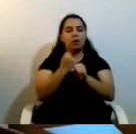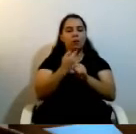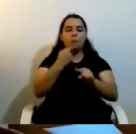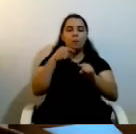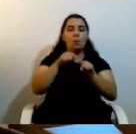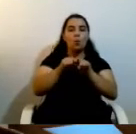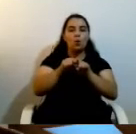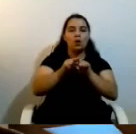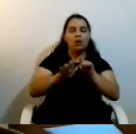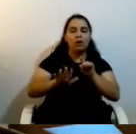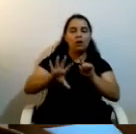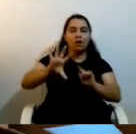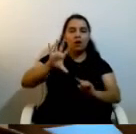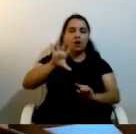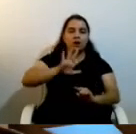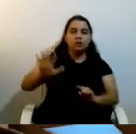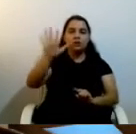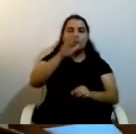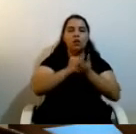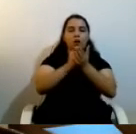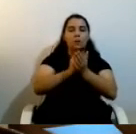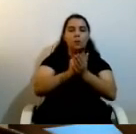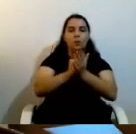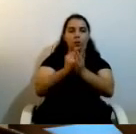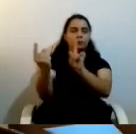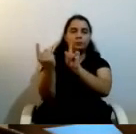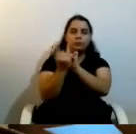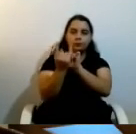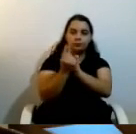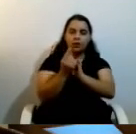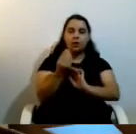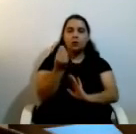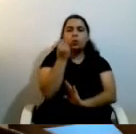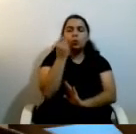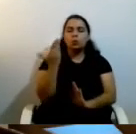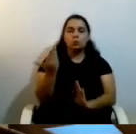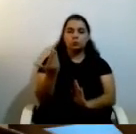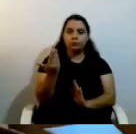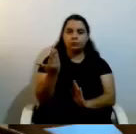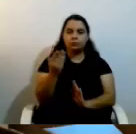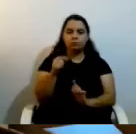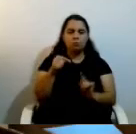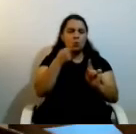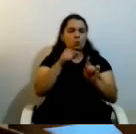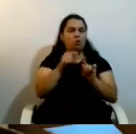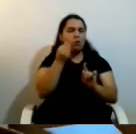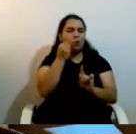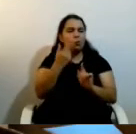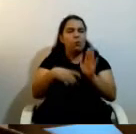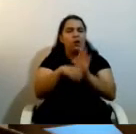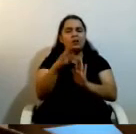What does such a policy have to look like? What features must it contain?